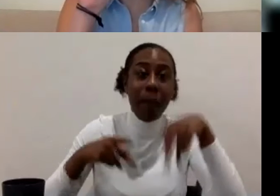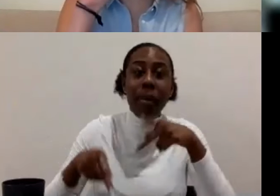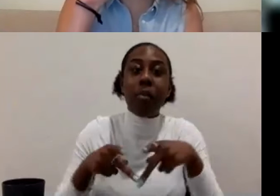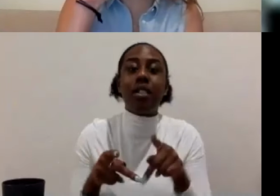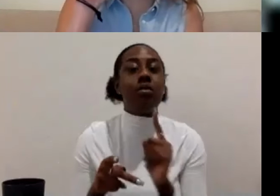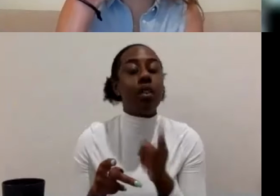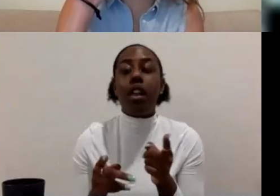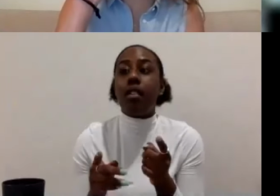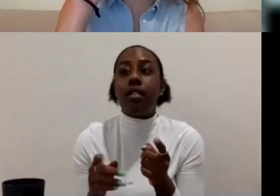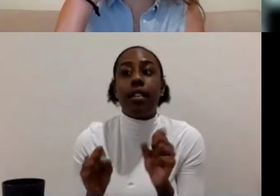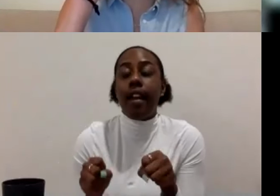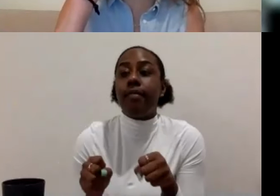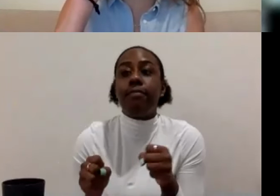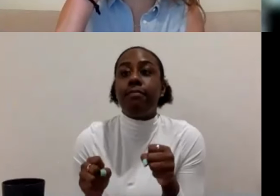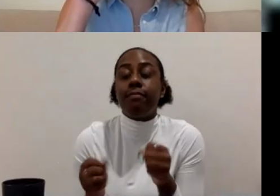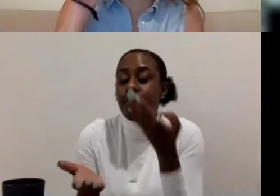know so well today.